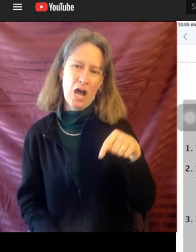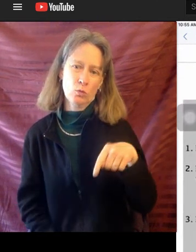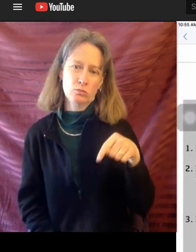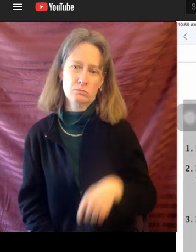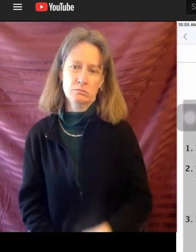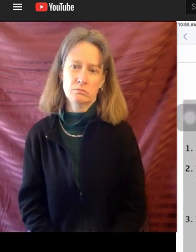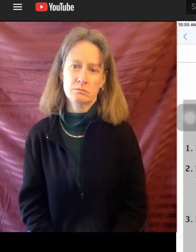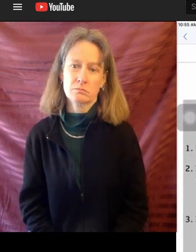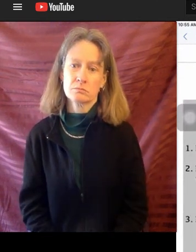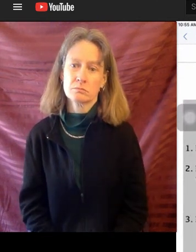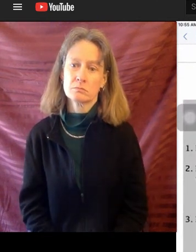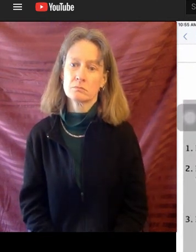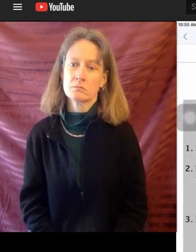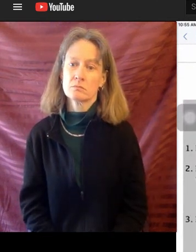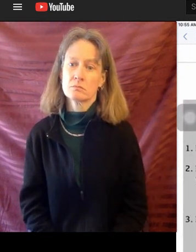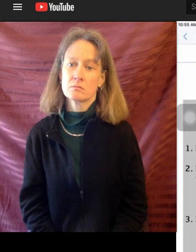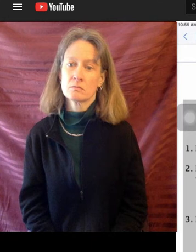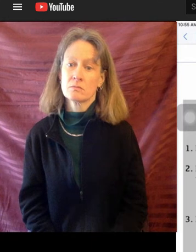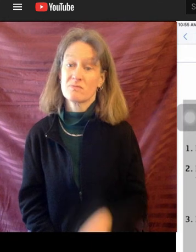Remember, if it has this shape,